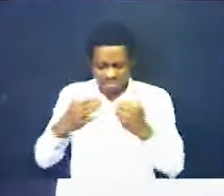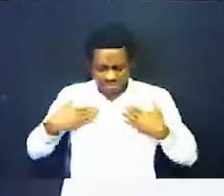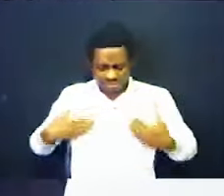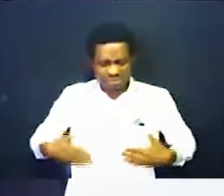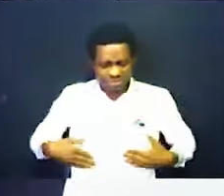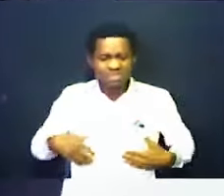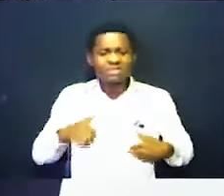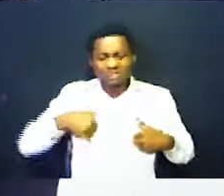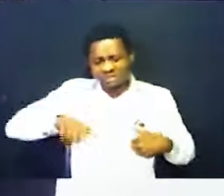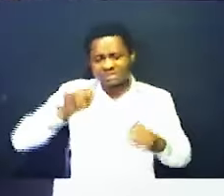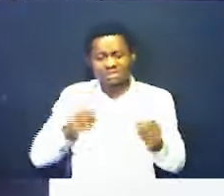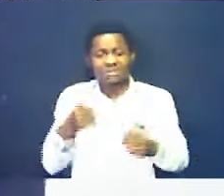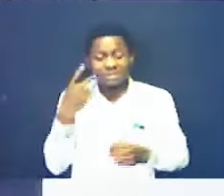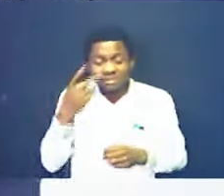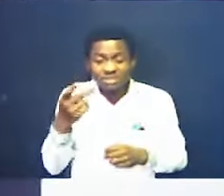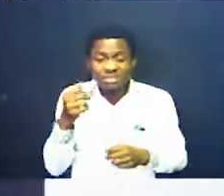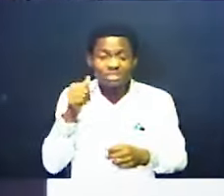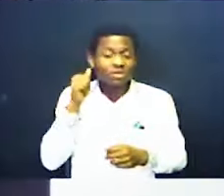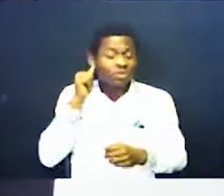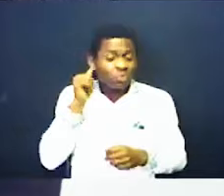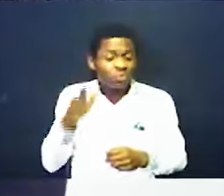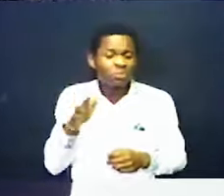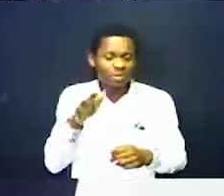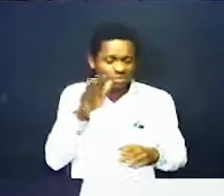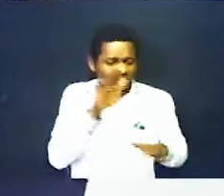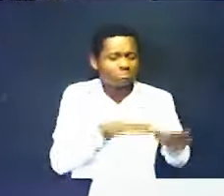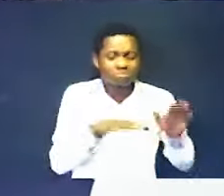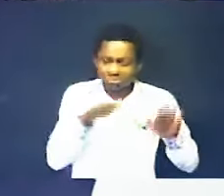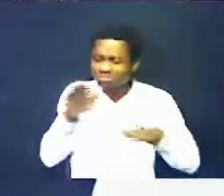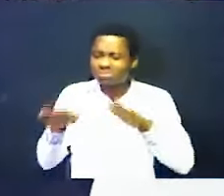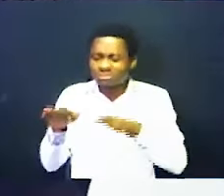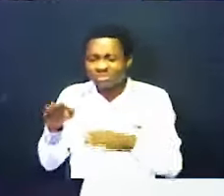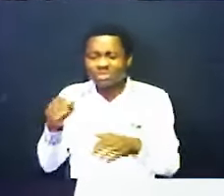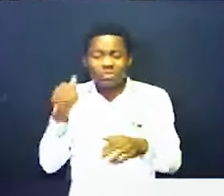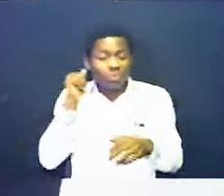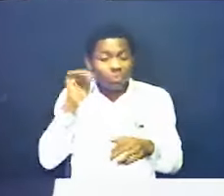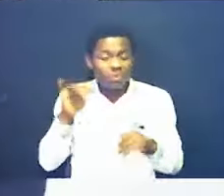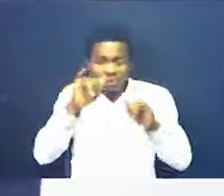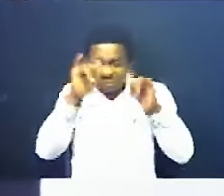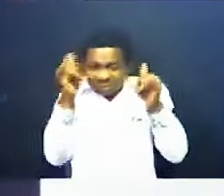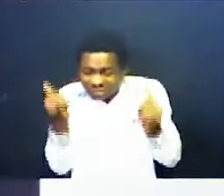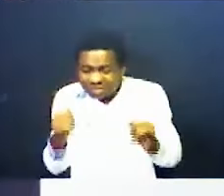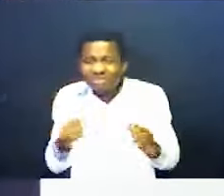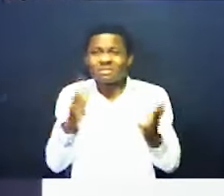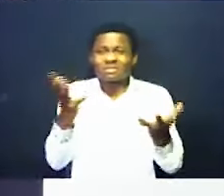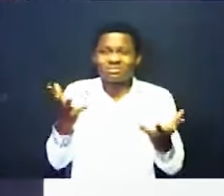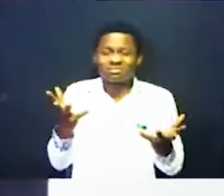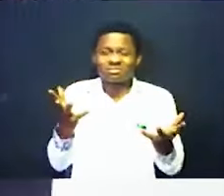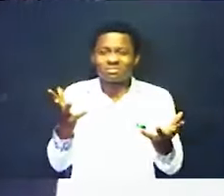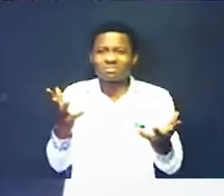women walking about. So don't say that I'm crucified, but as for today, let me down